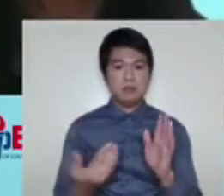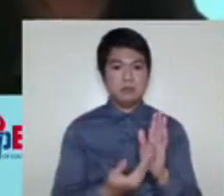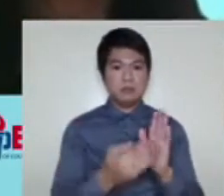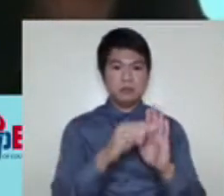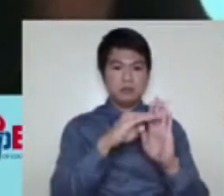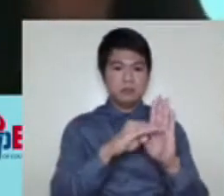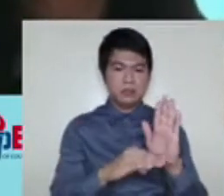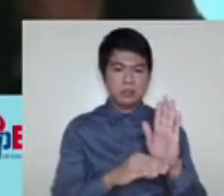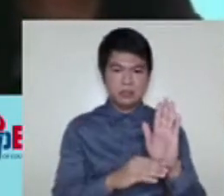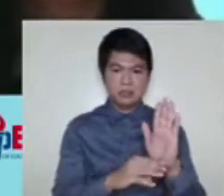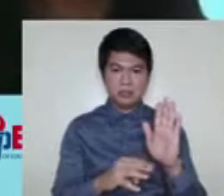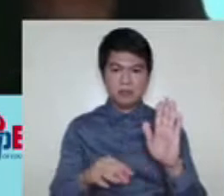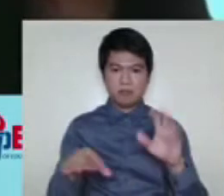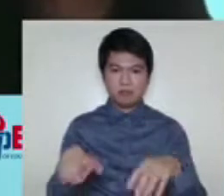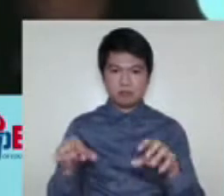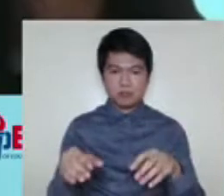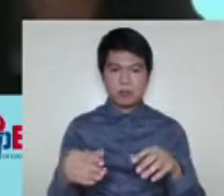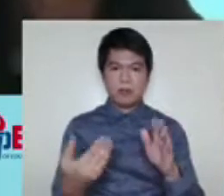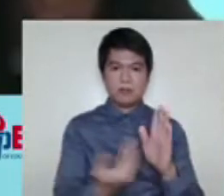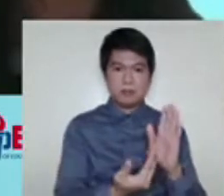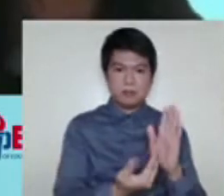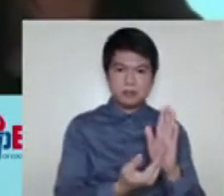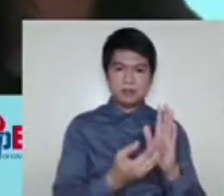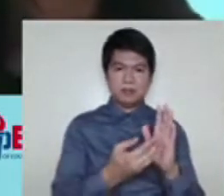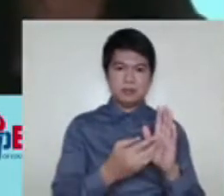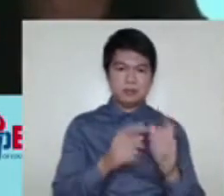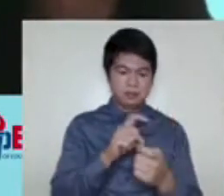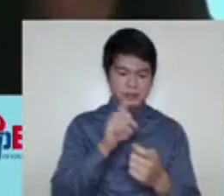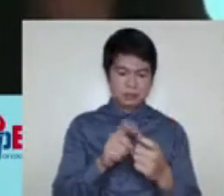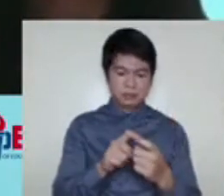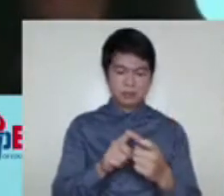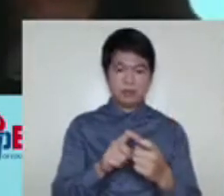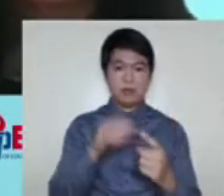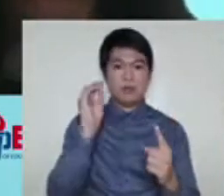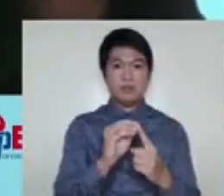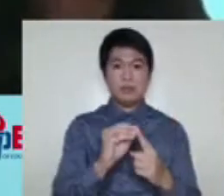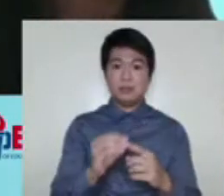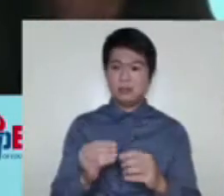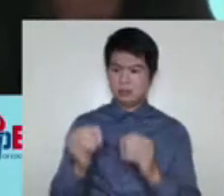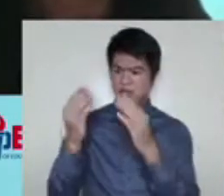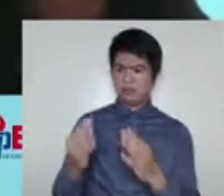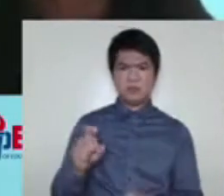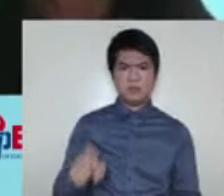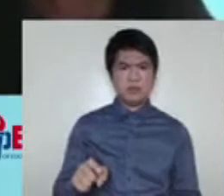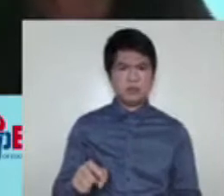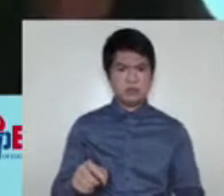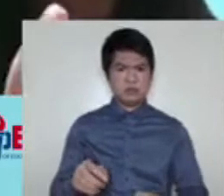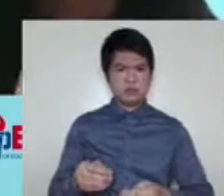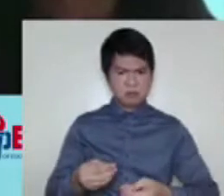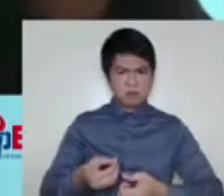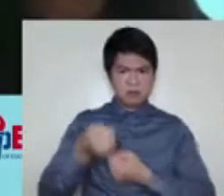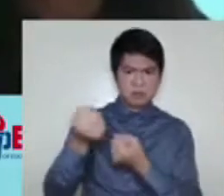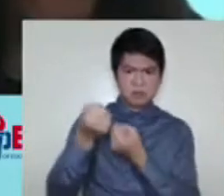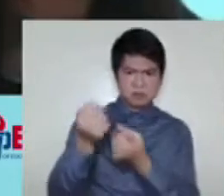MOVs in a certain objective. Does the teacher have to submit everything? For example, the teacher has